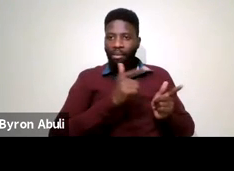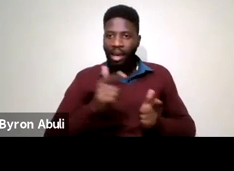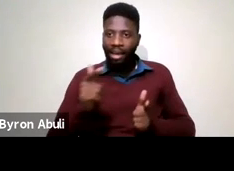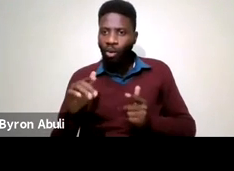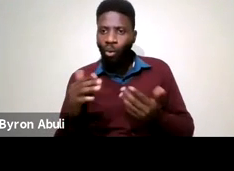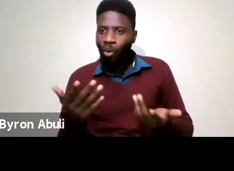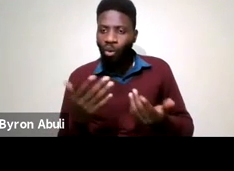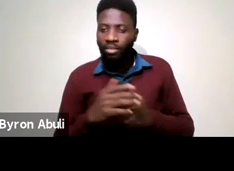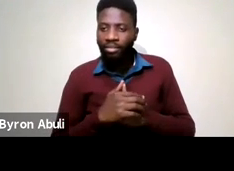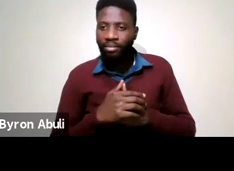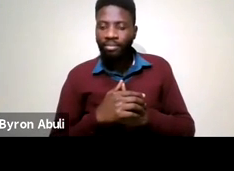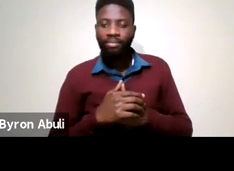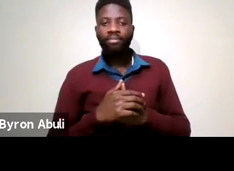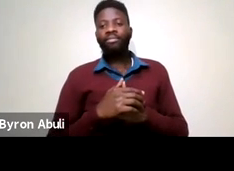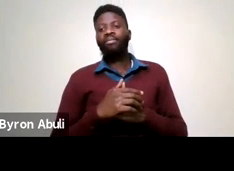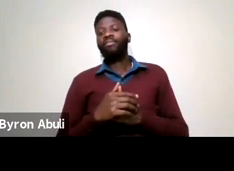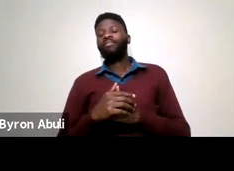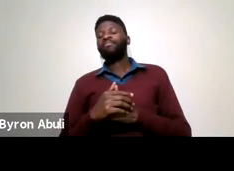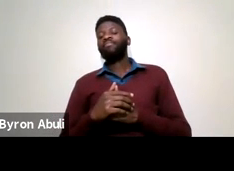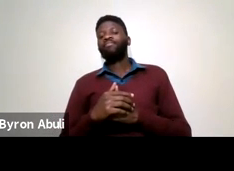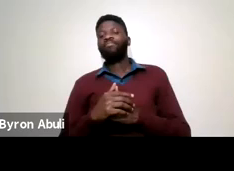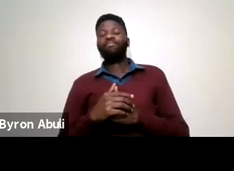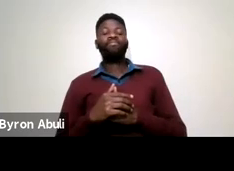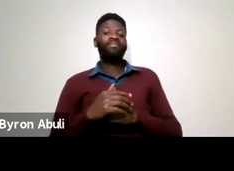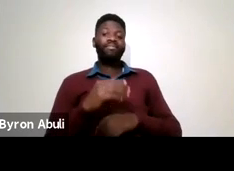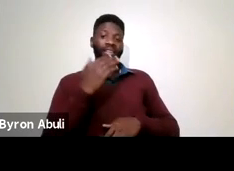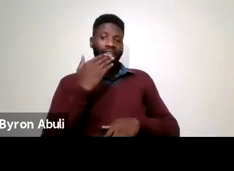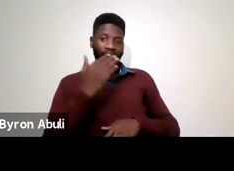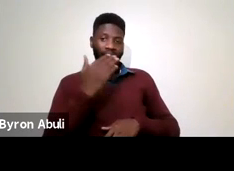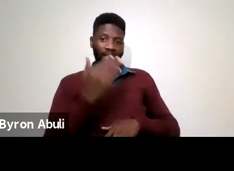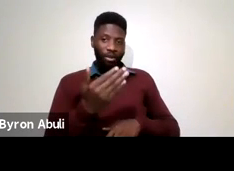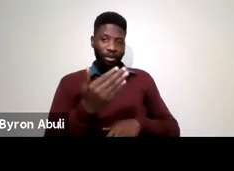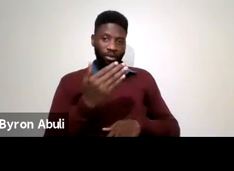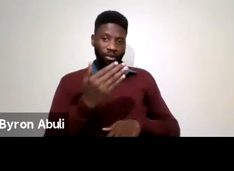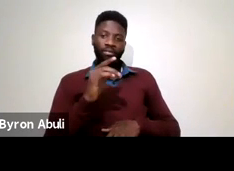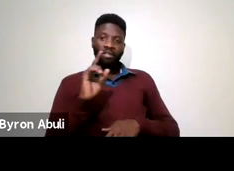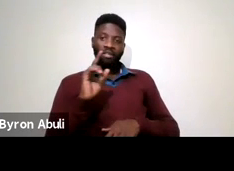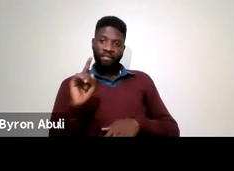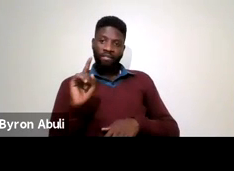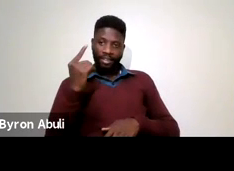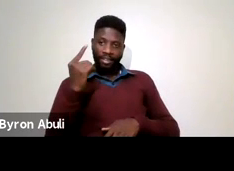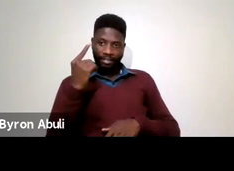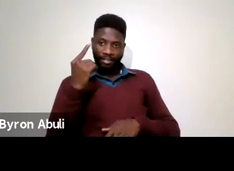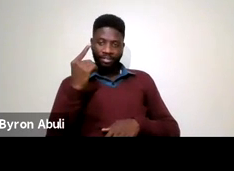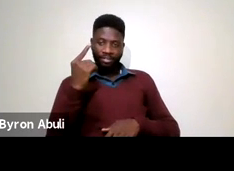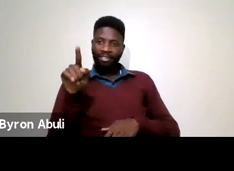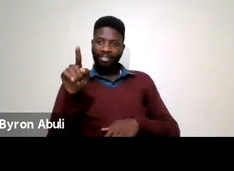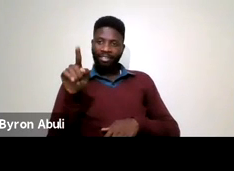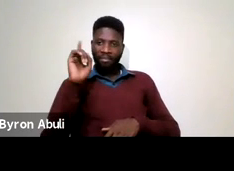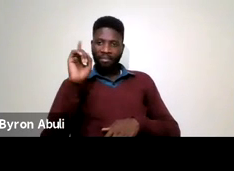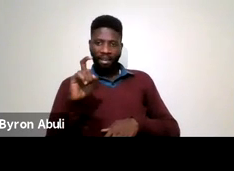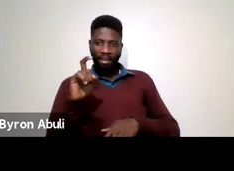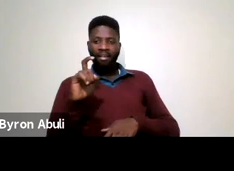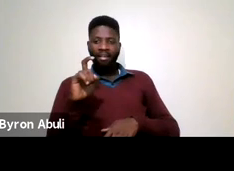Thank you so much. Yes. Okay, first it starts by realizing there's a problem somewhere